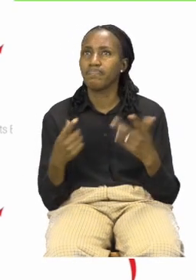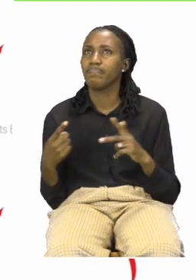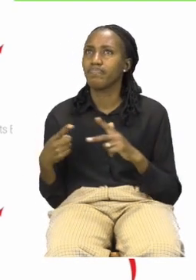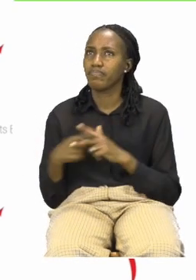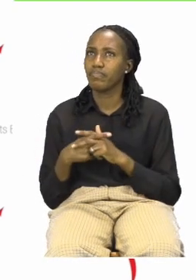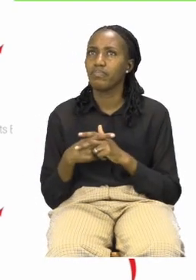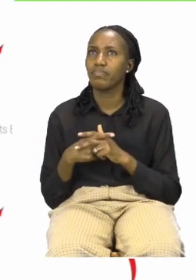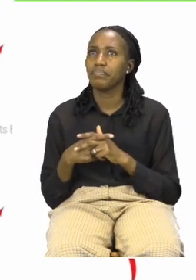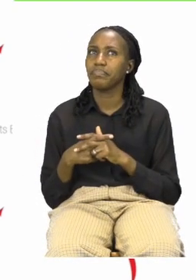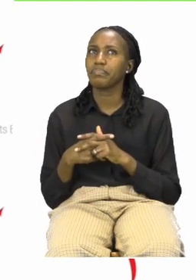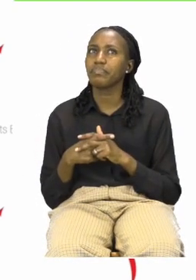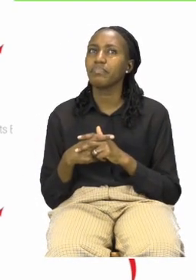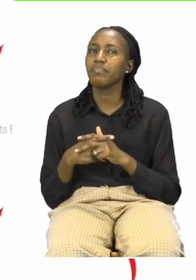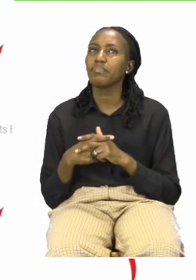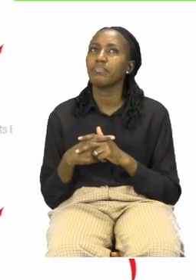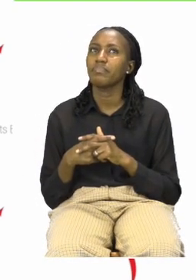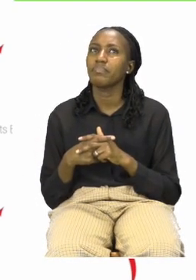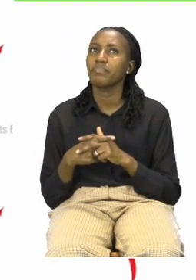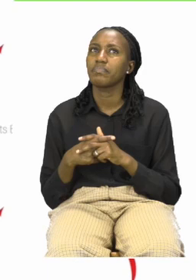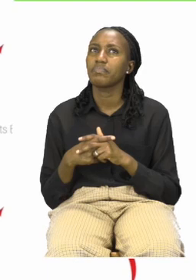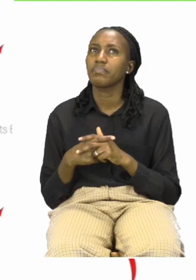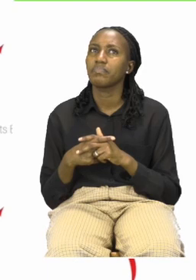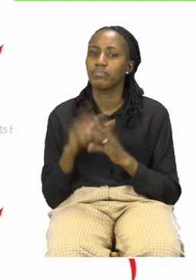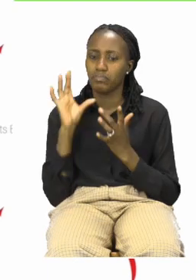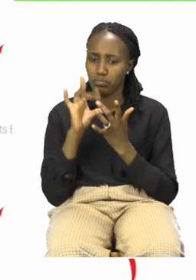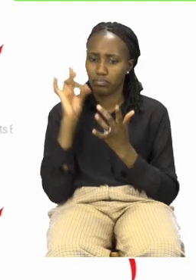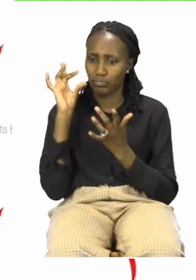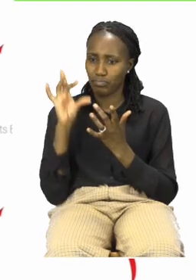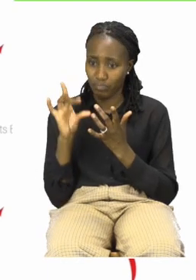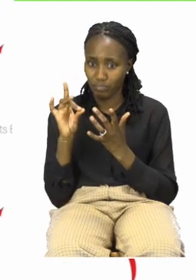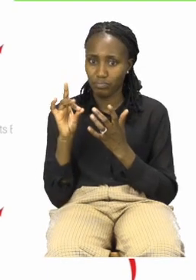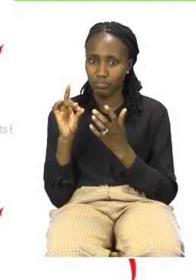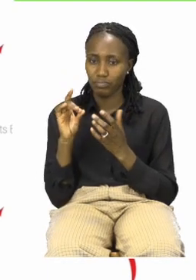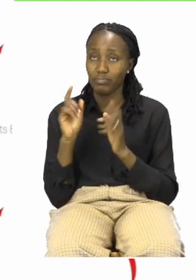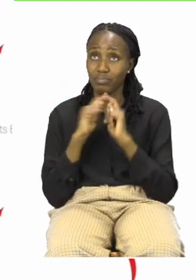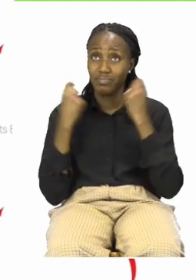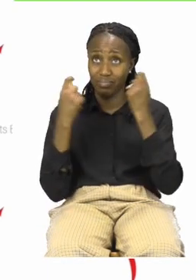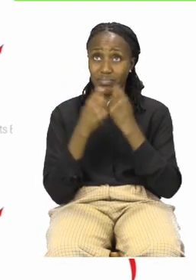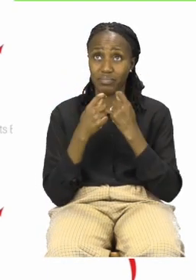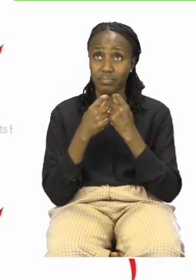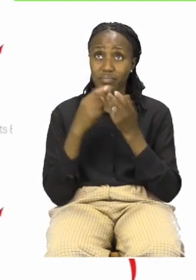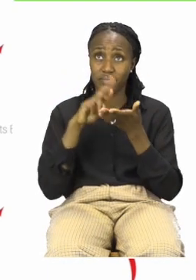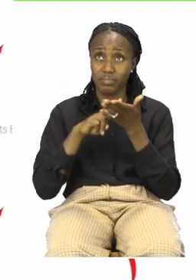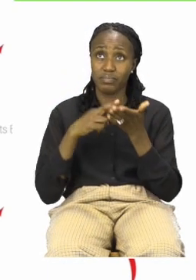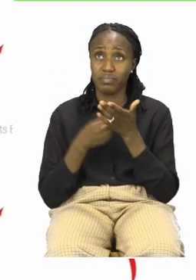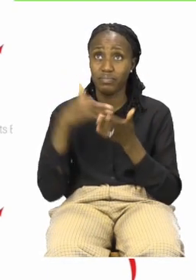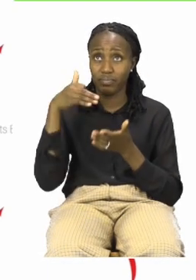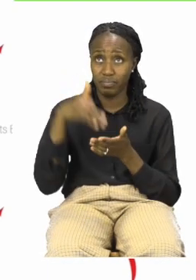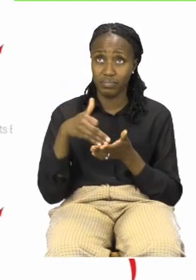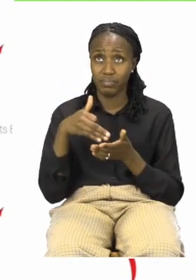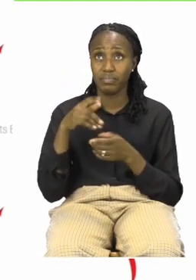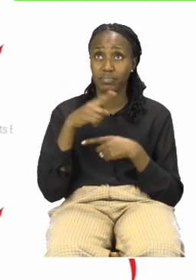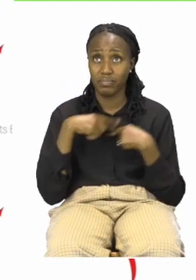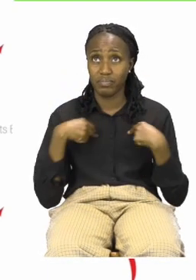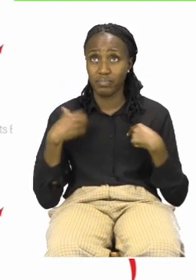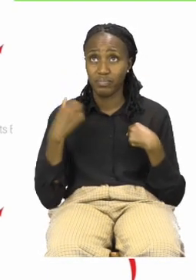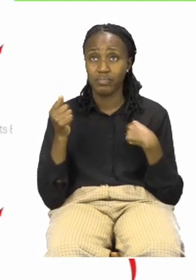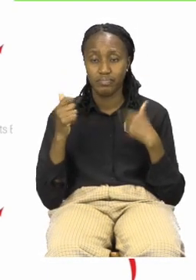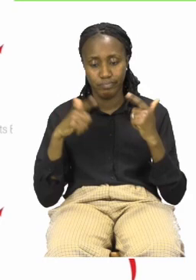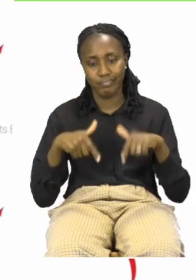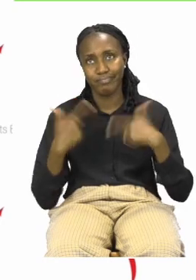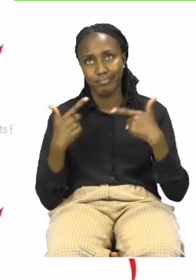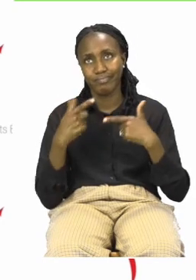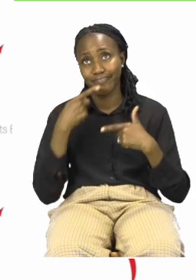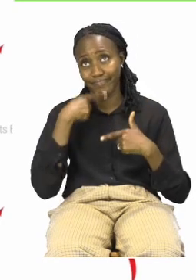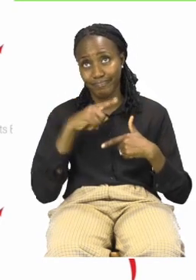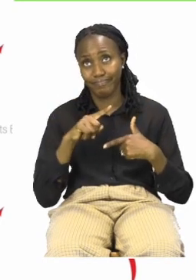order for us to select a national team, the men host their tournaments, the